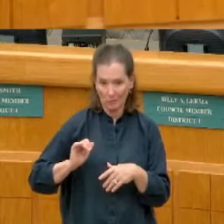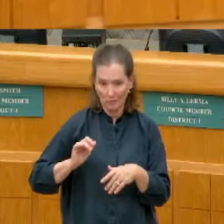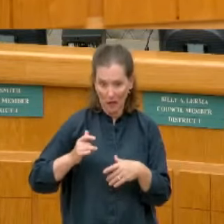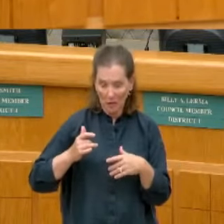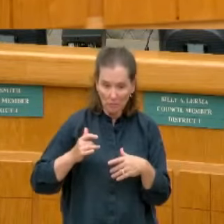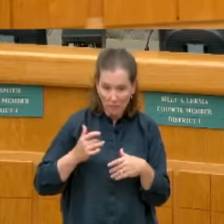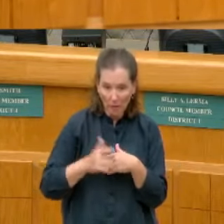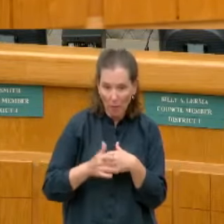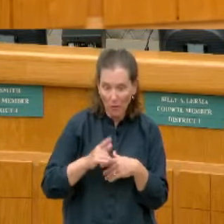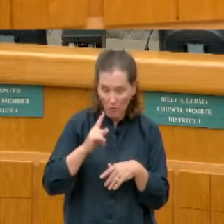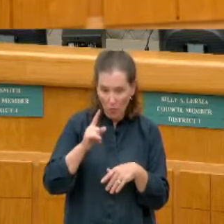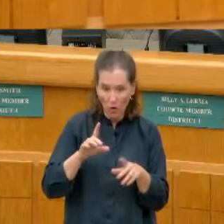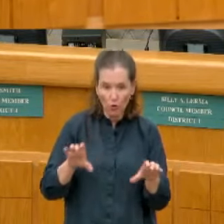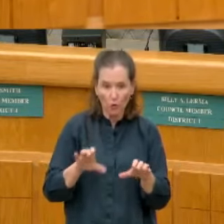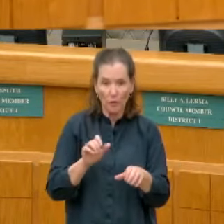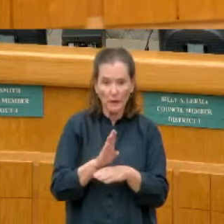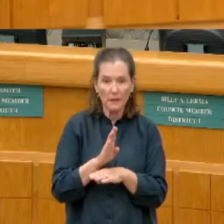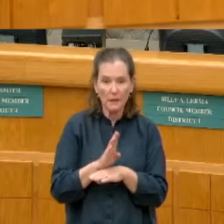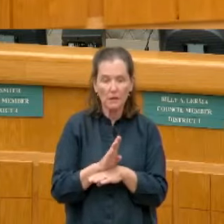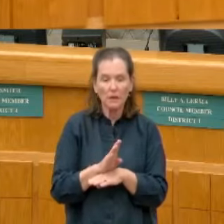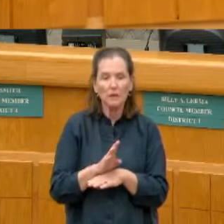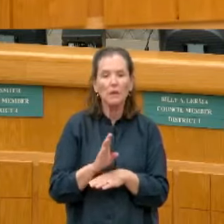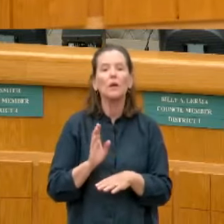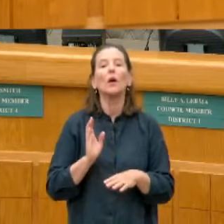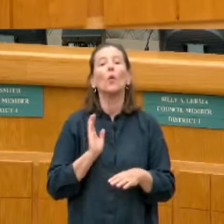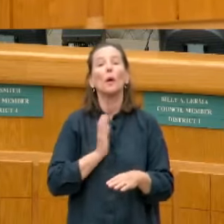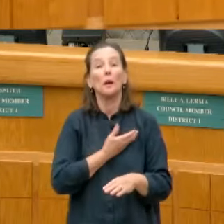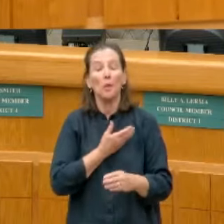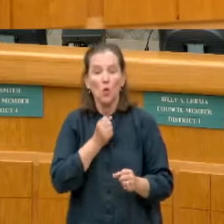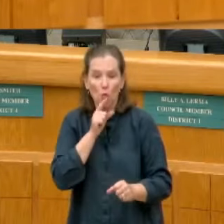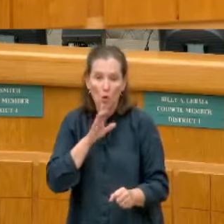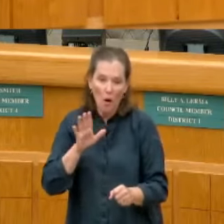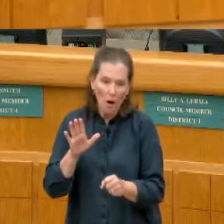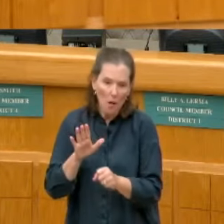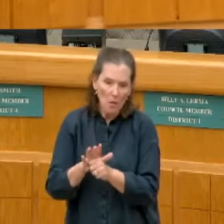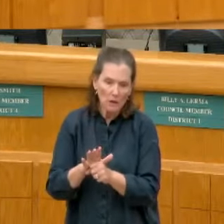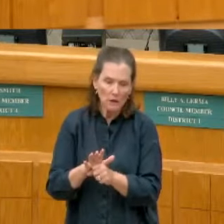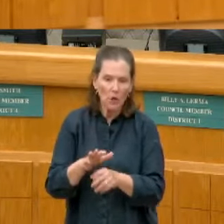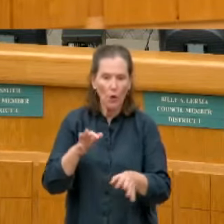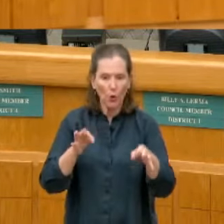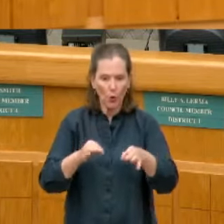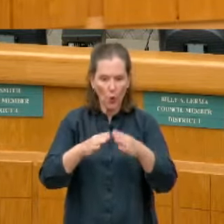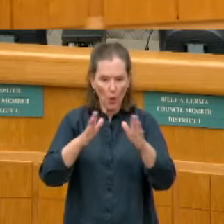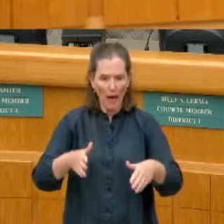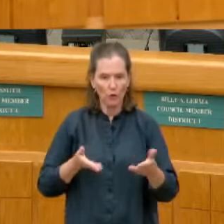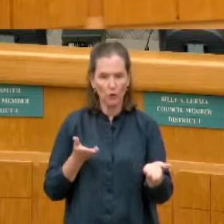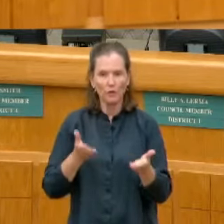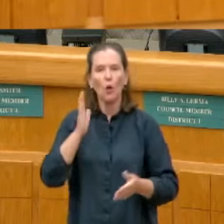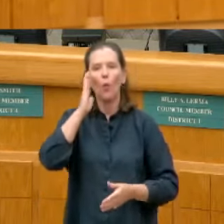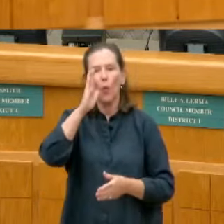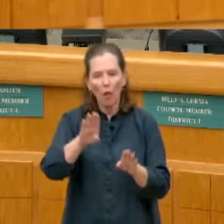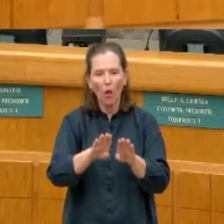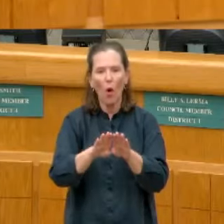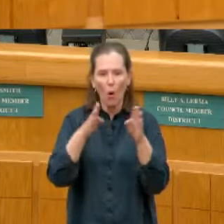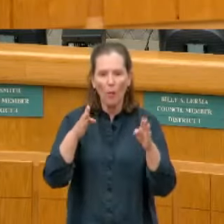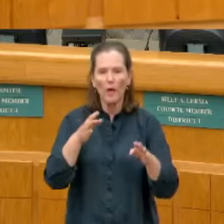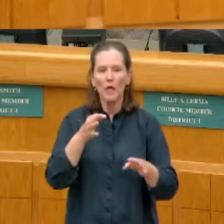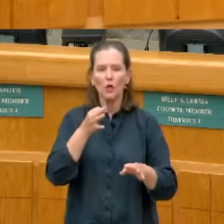in-person services at the courthouse as soon as it's possible. And what does that mean? It means as soon as it's safe to do